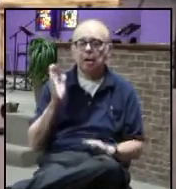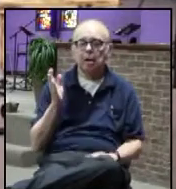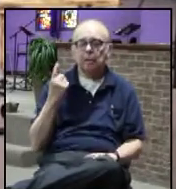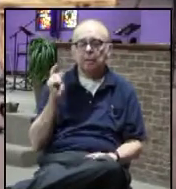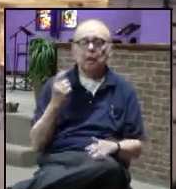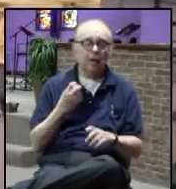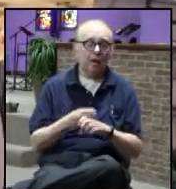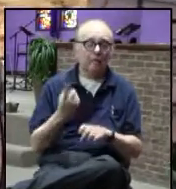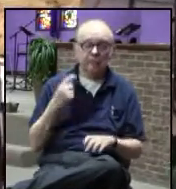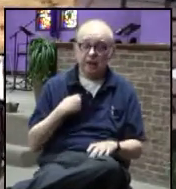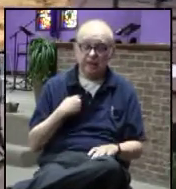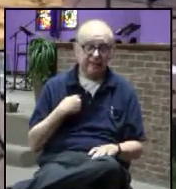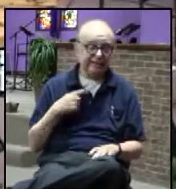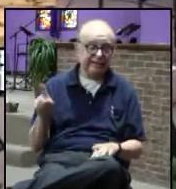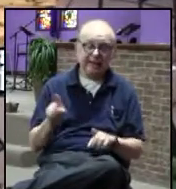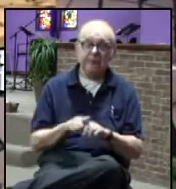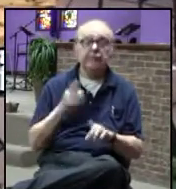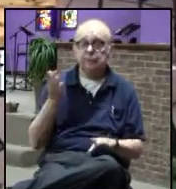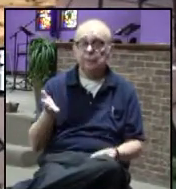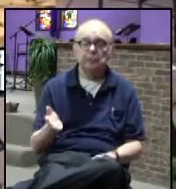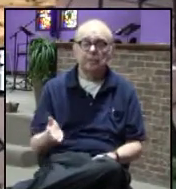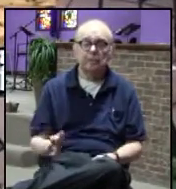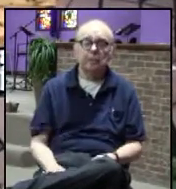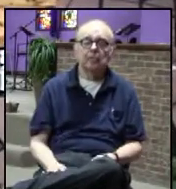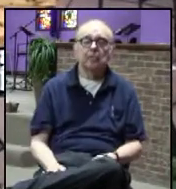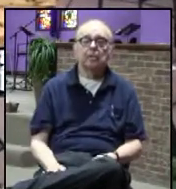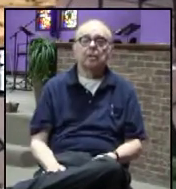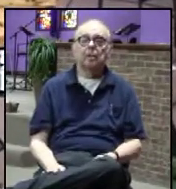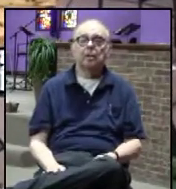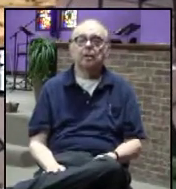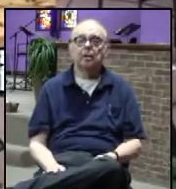me sometimes as it is for you. Okay?